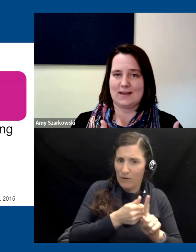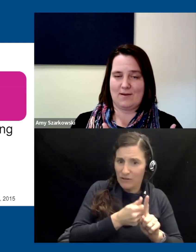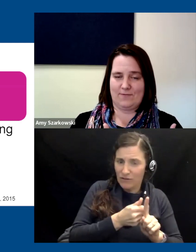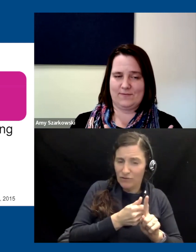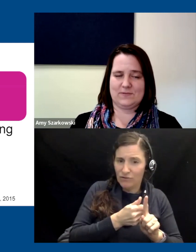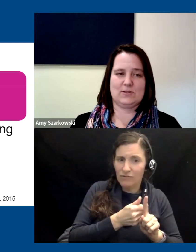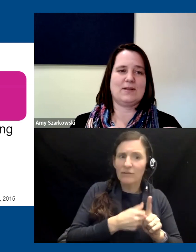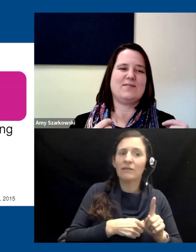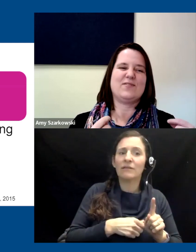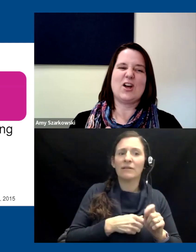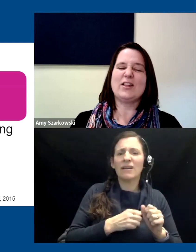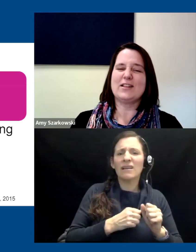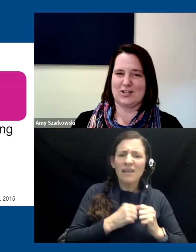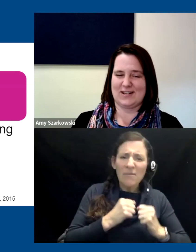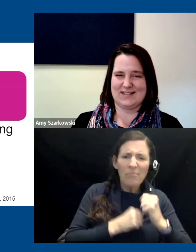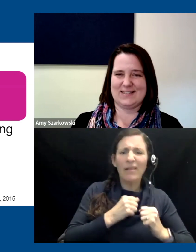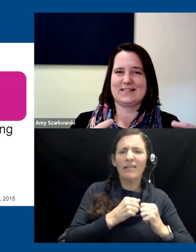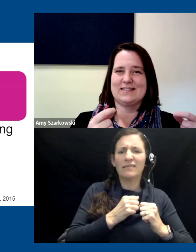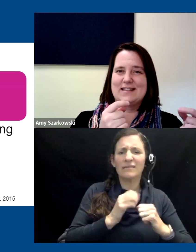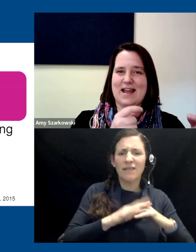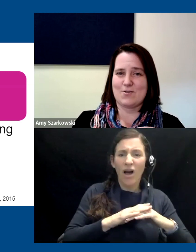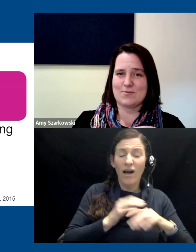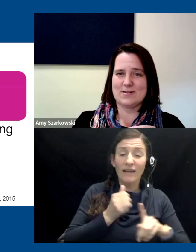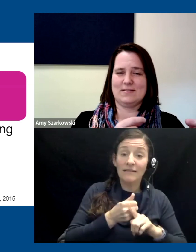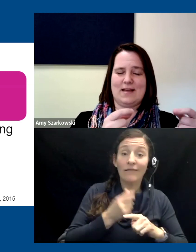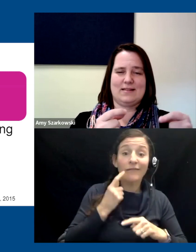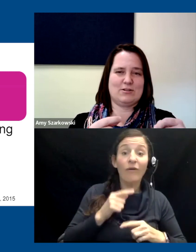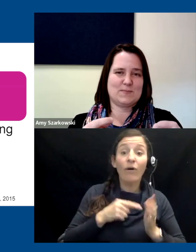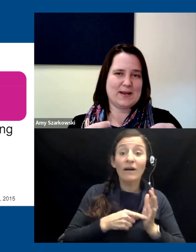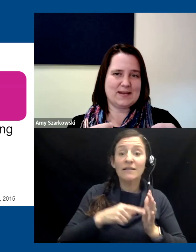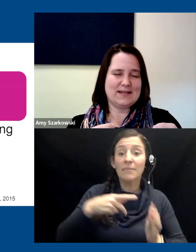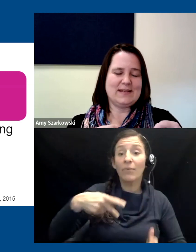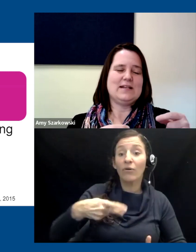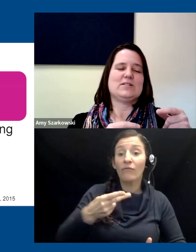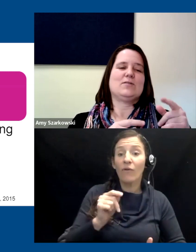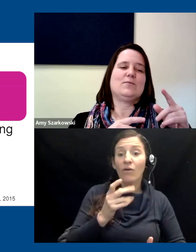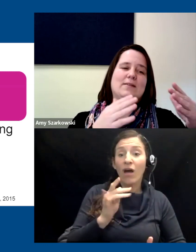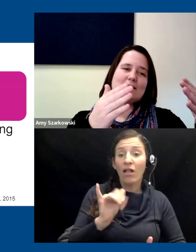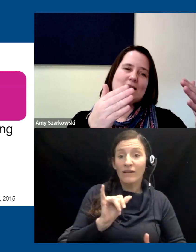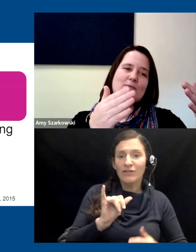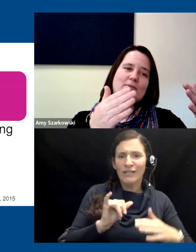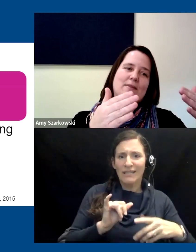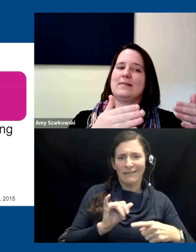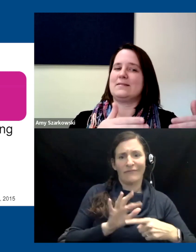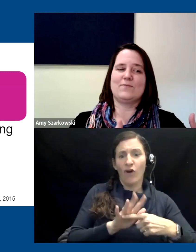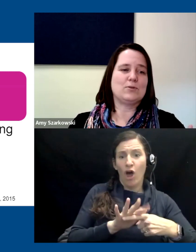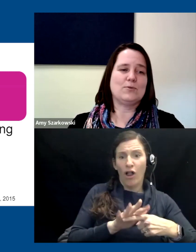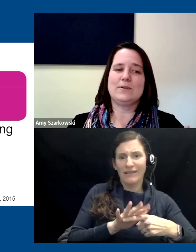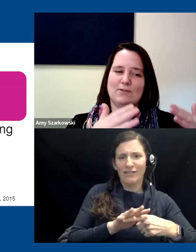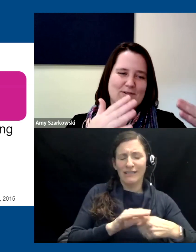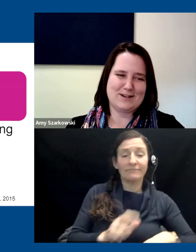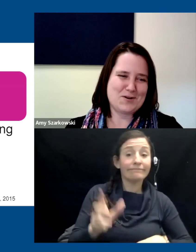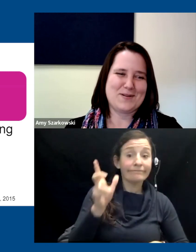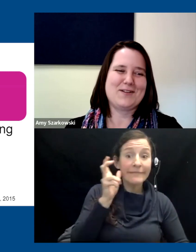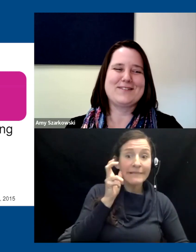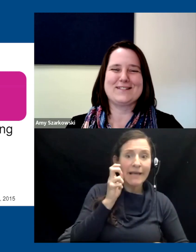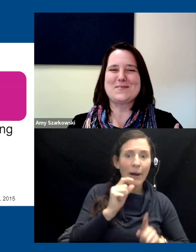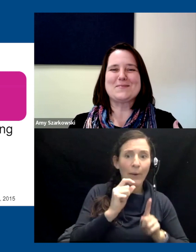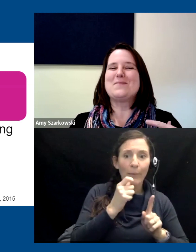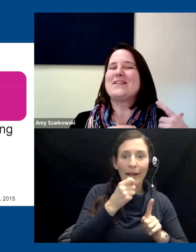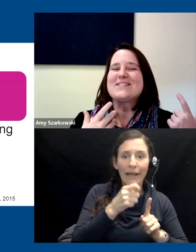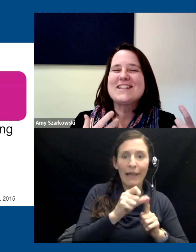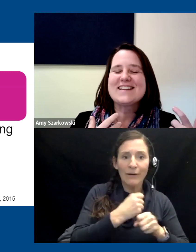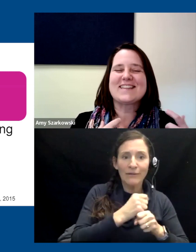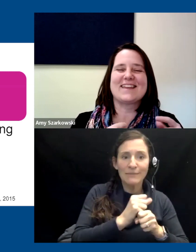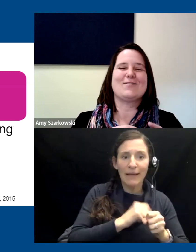on itself. So like phonology is the sound that letters make. So this view, you don't need to know what all of these